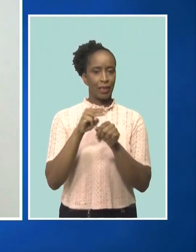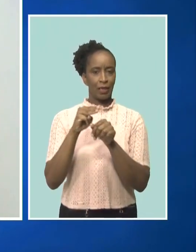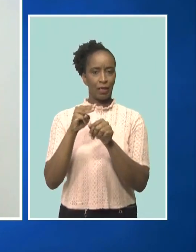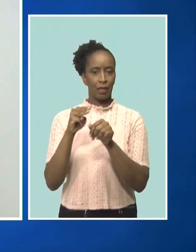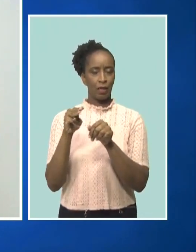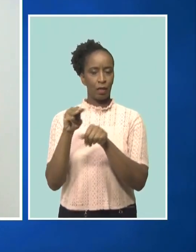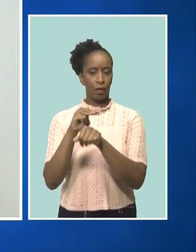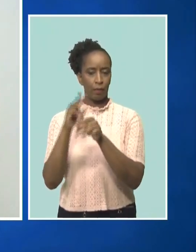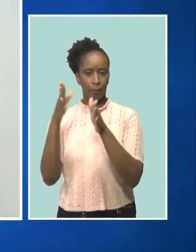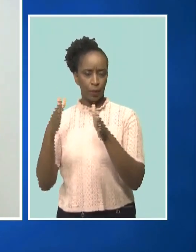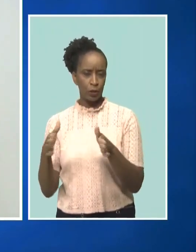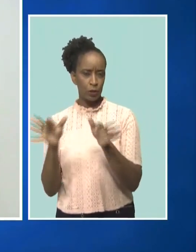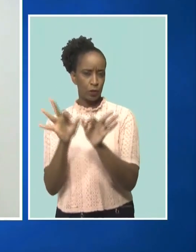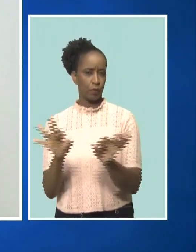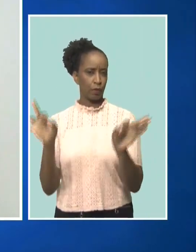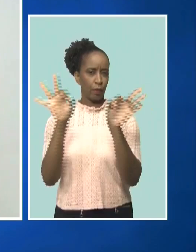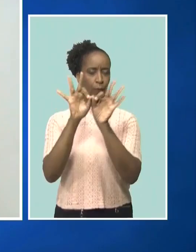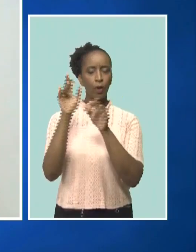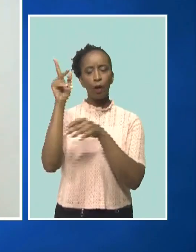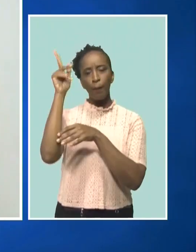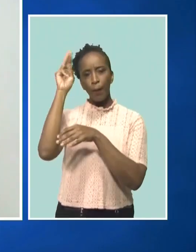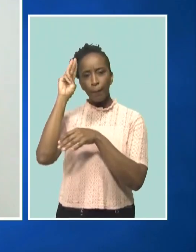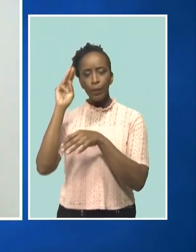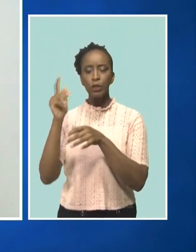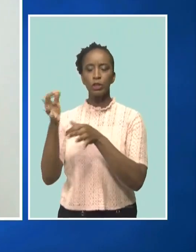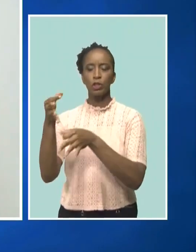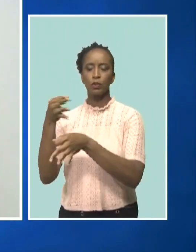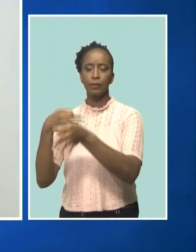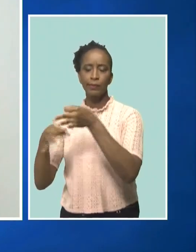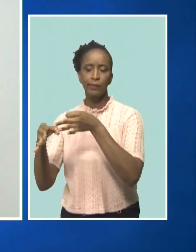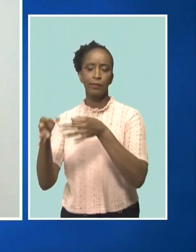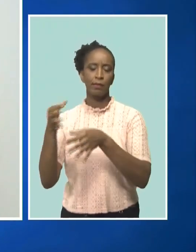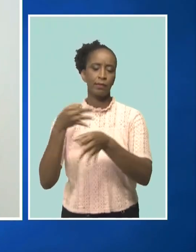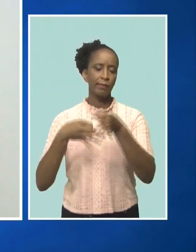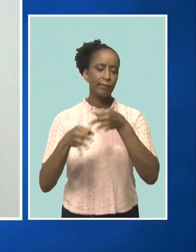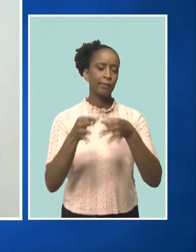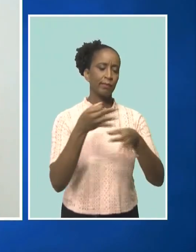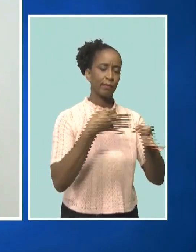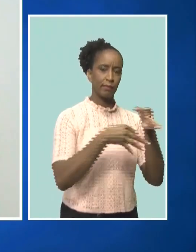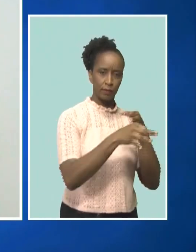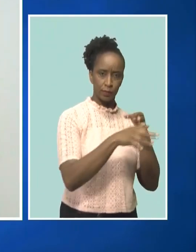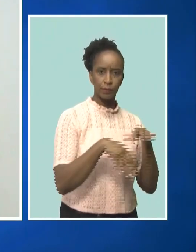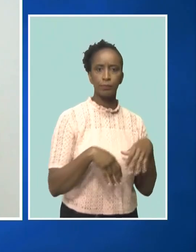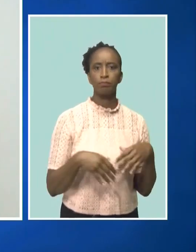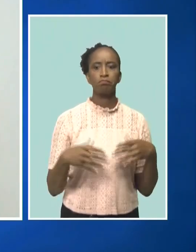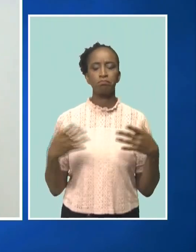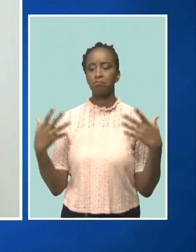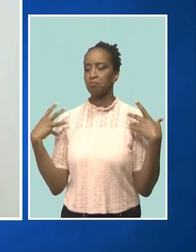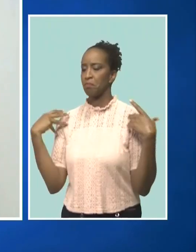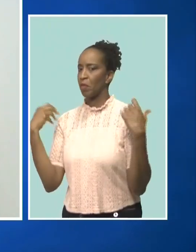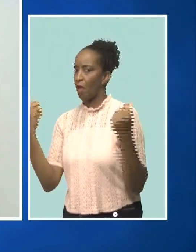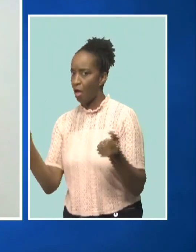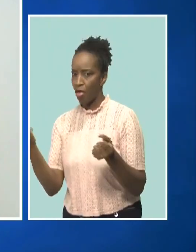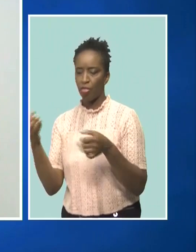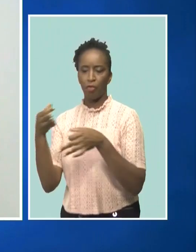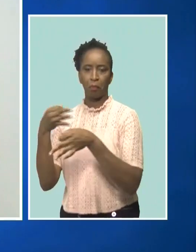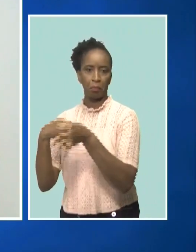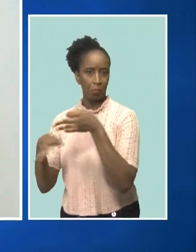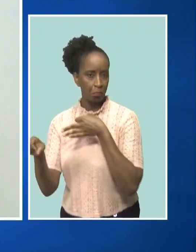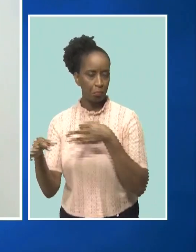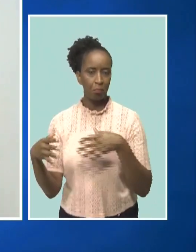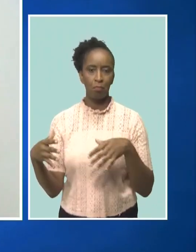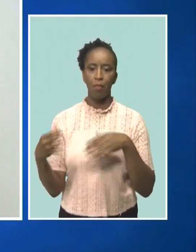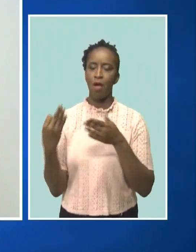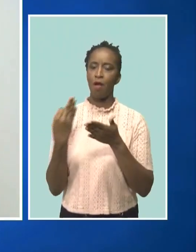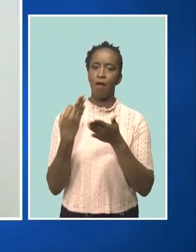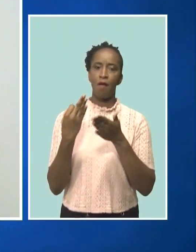the 5-year period that she has been in office. And already we've seen health, foreign affairs, transport and works,